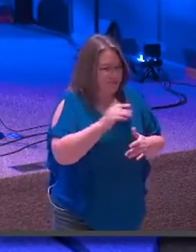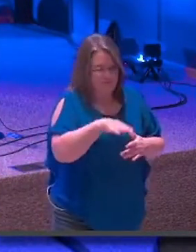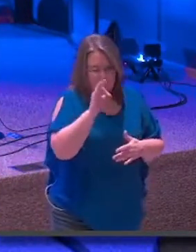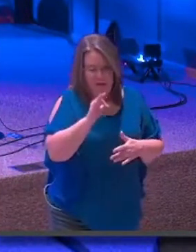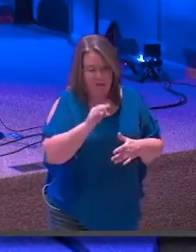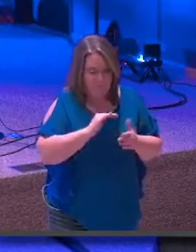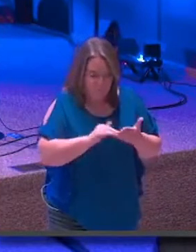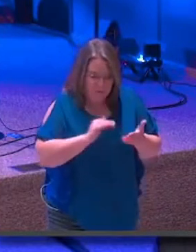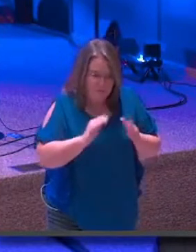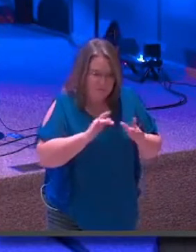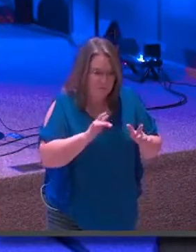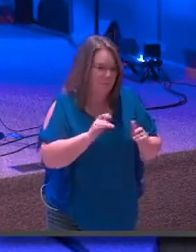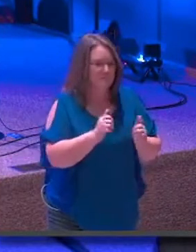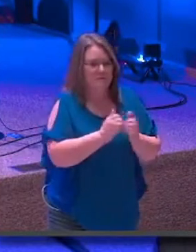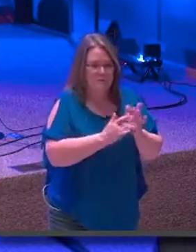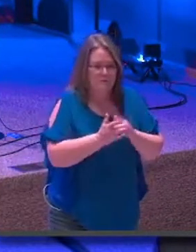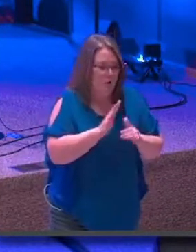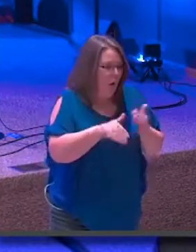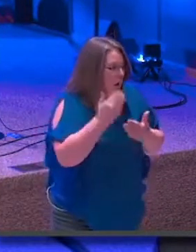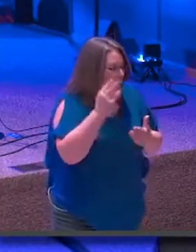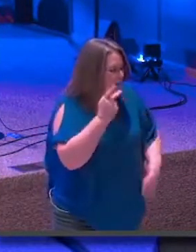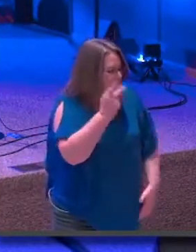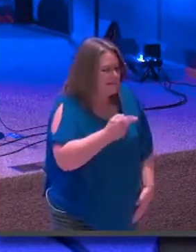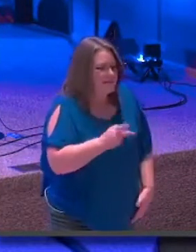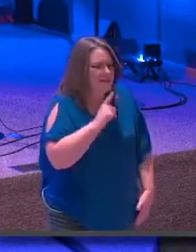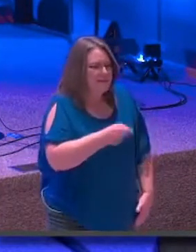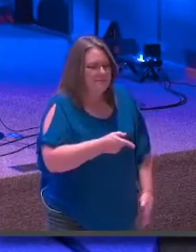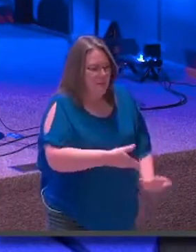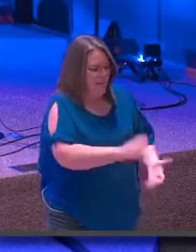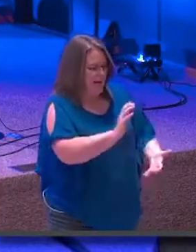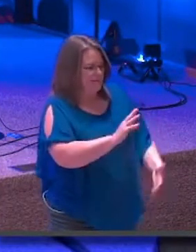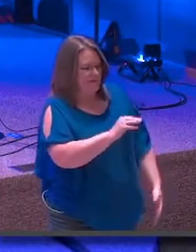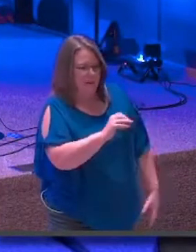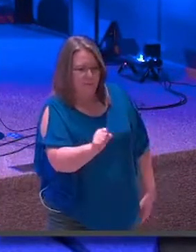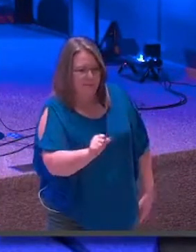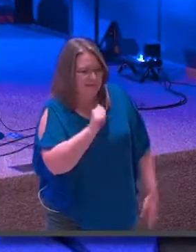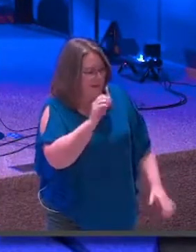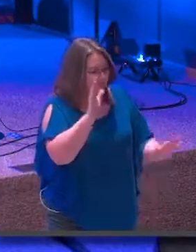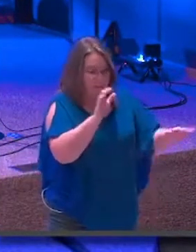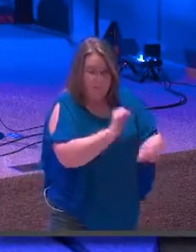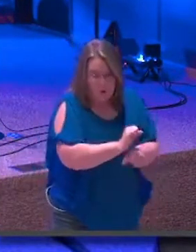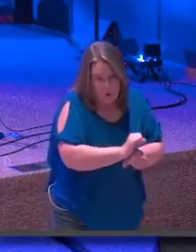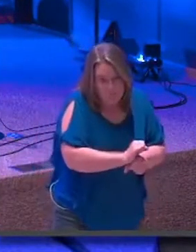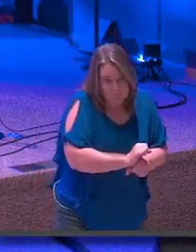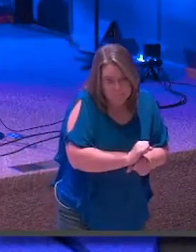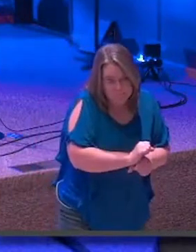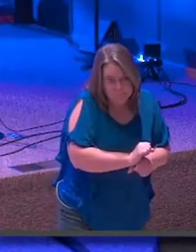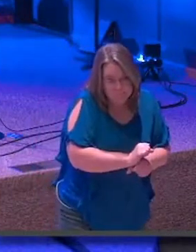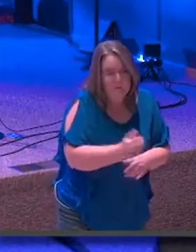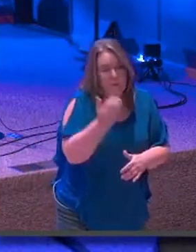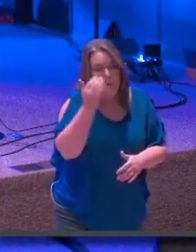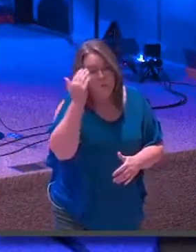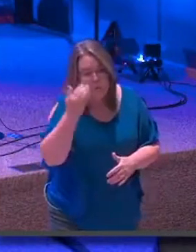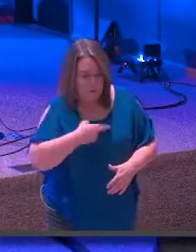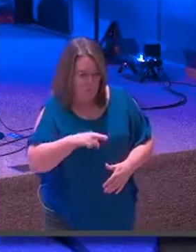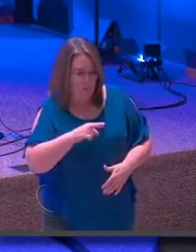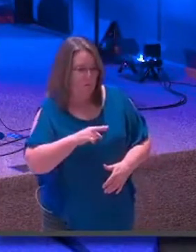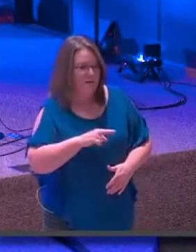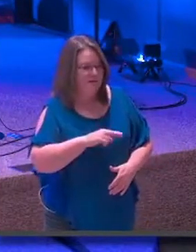Jesus. All they would see is the mess and not the miracle. We know that the religious Karens were